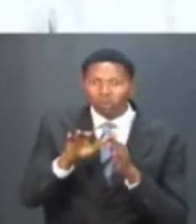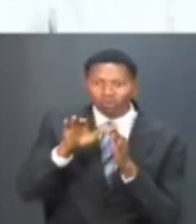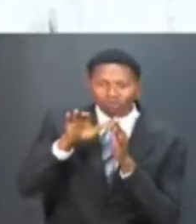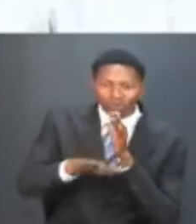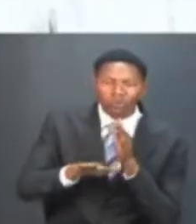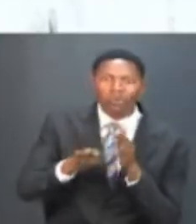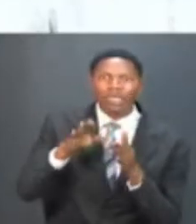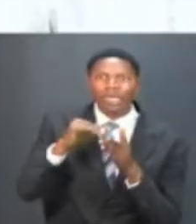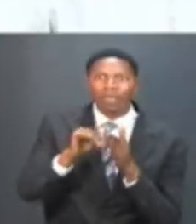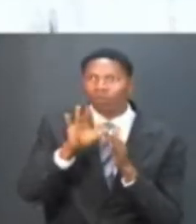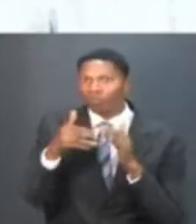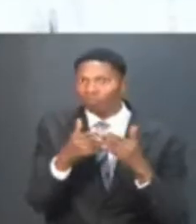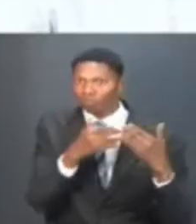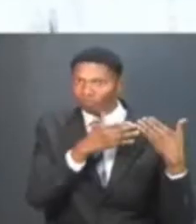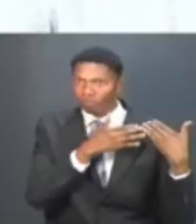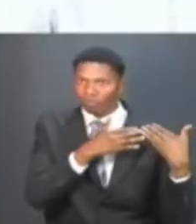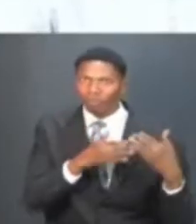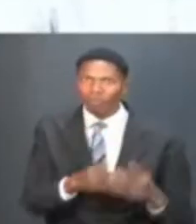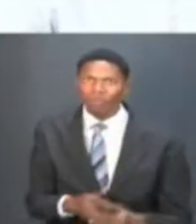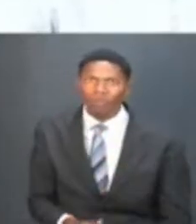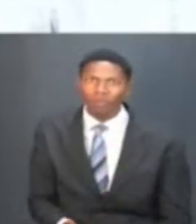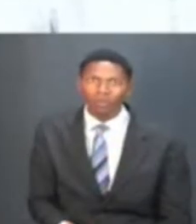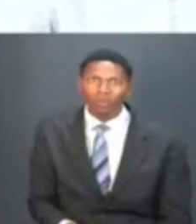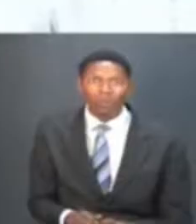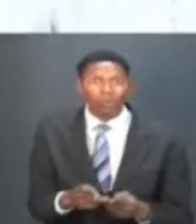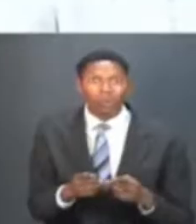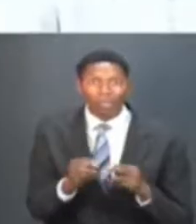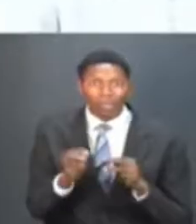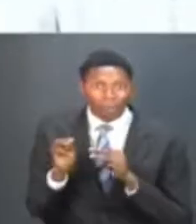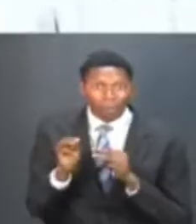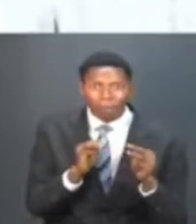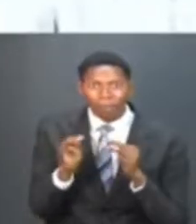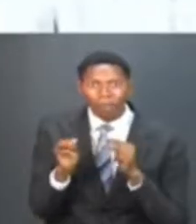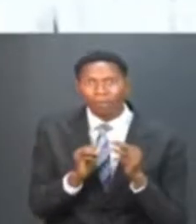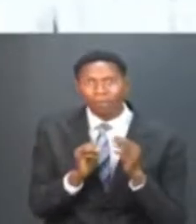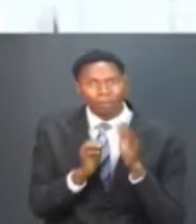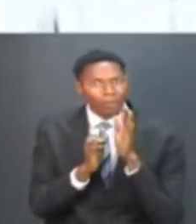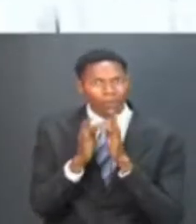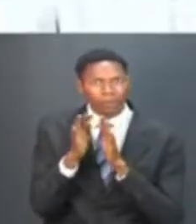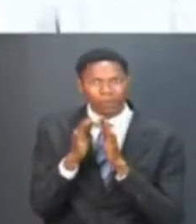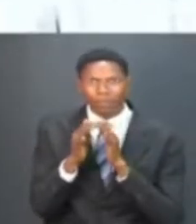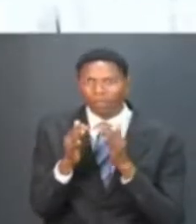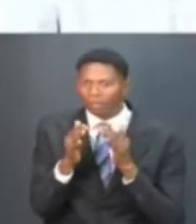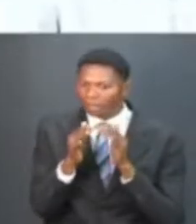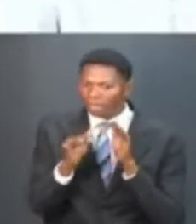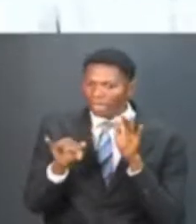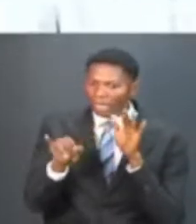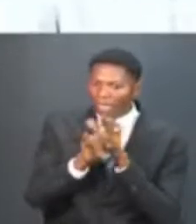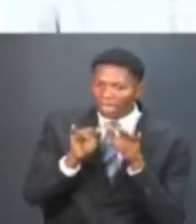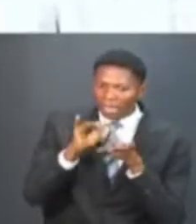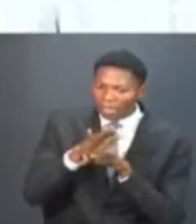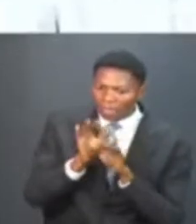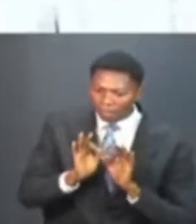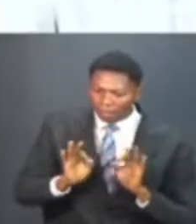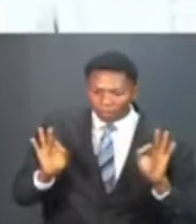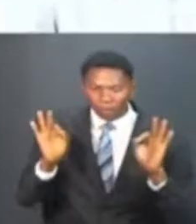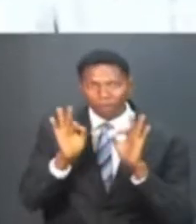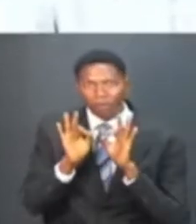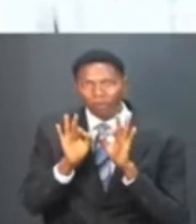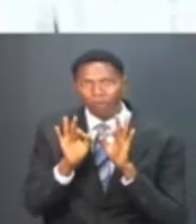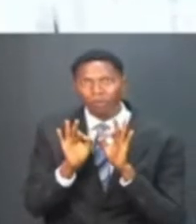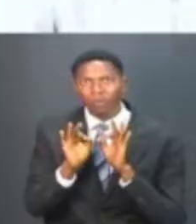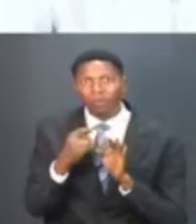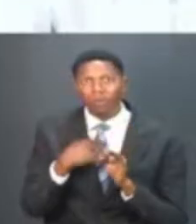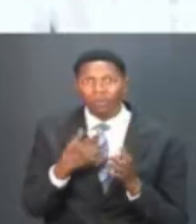the burden. And so, in the management of cancer, early detection is key. And